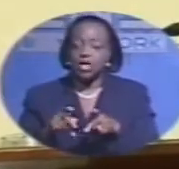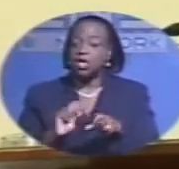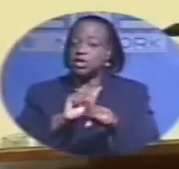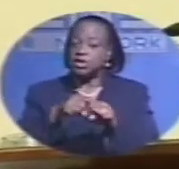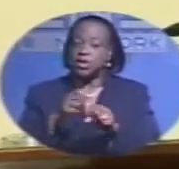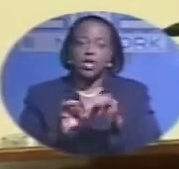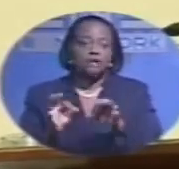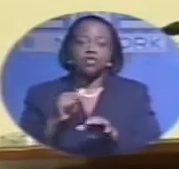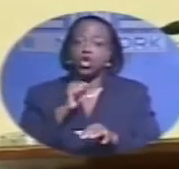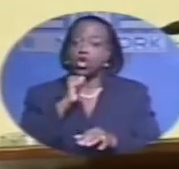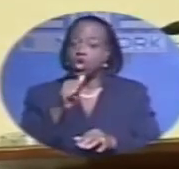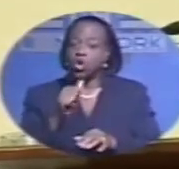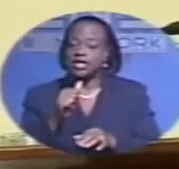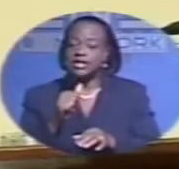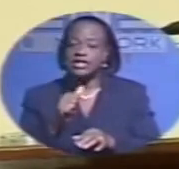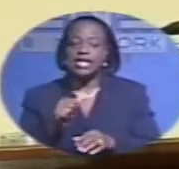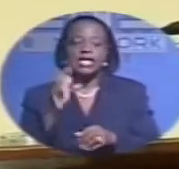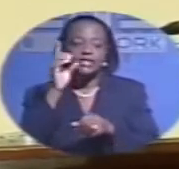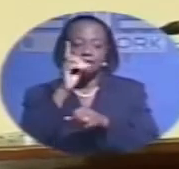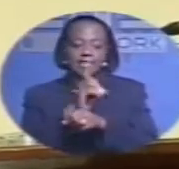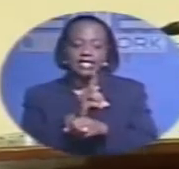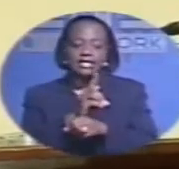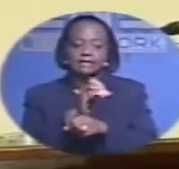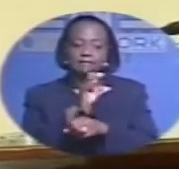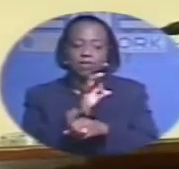Force officers or reserves to appreciate